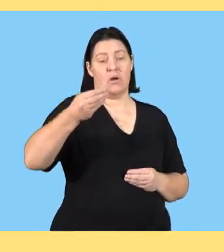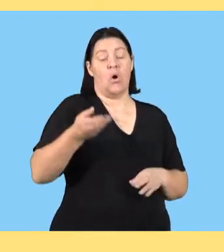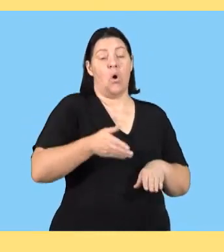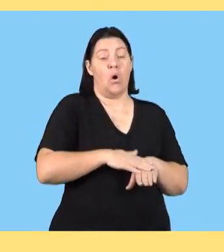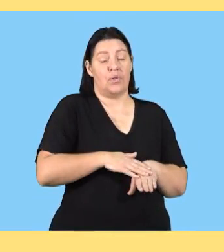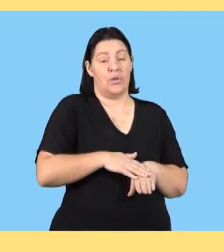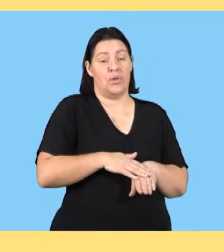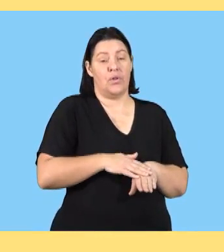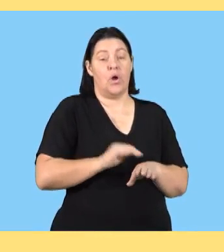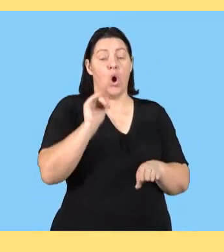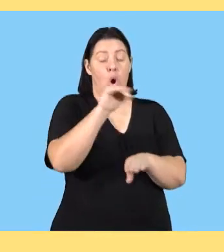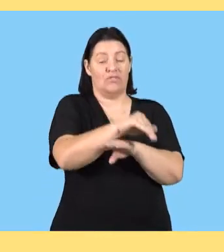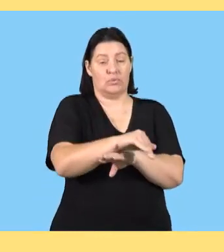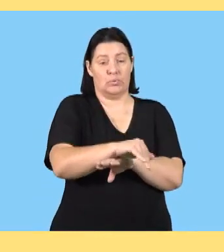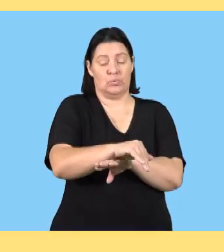on